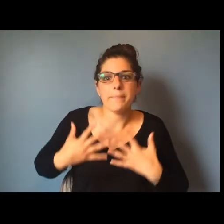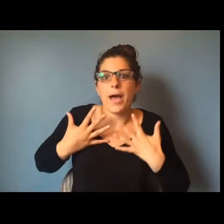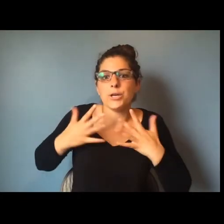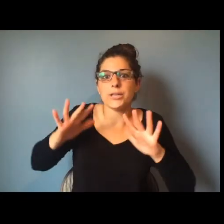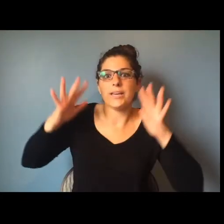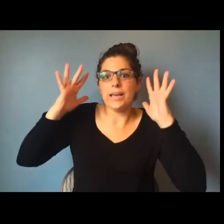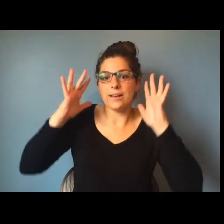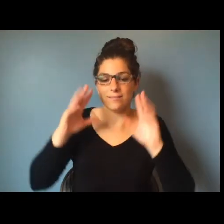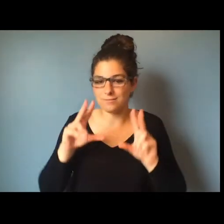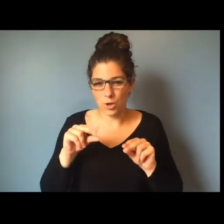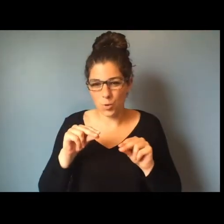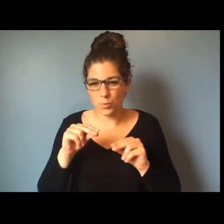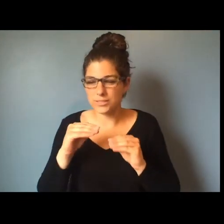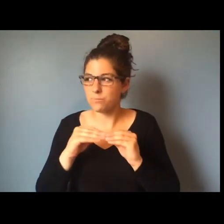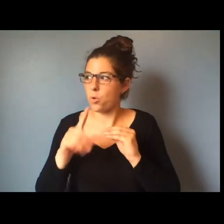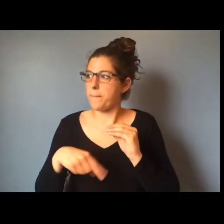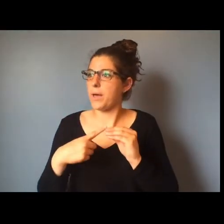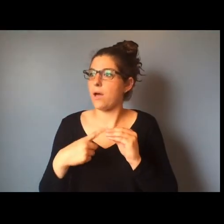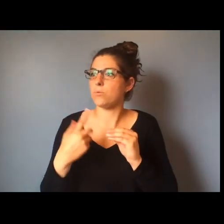more about